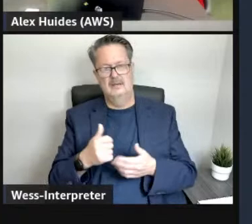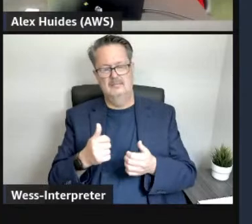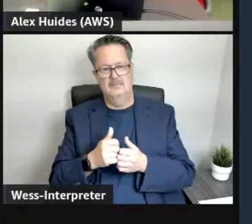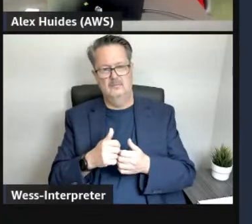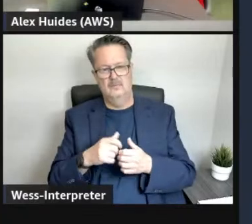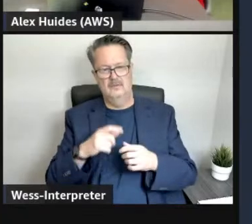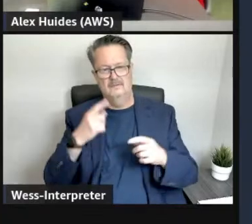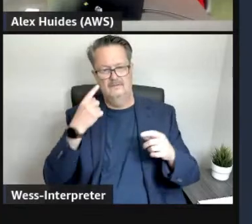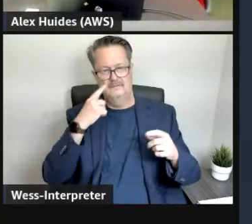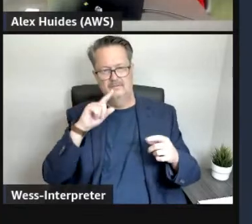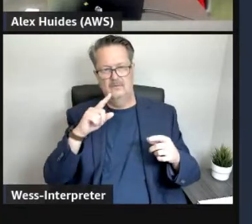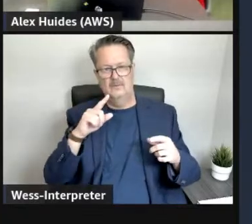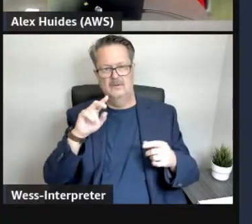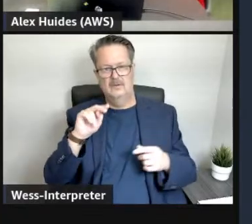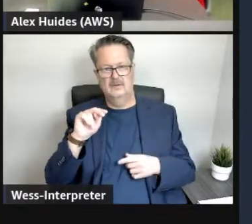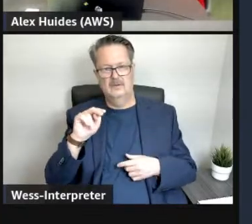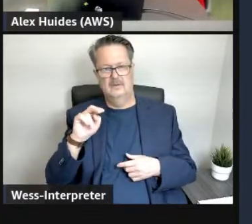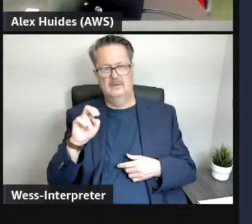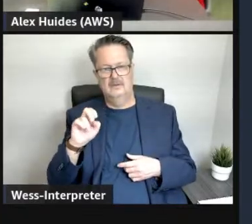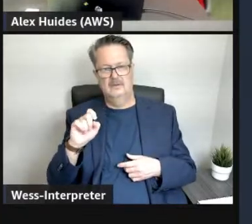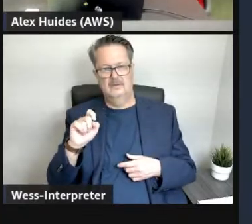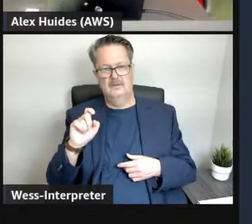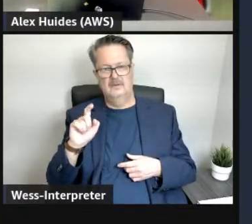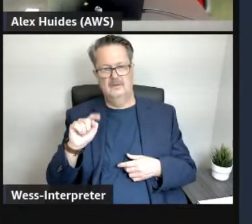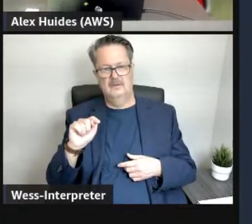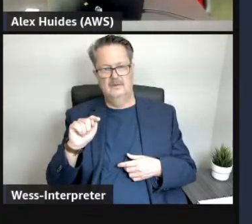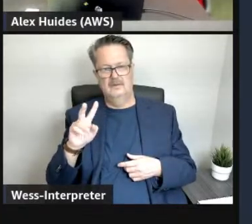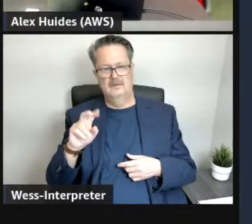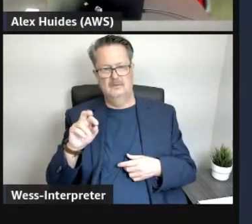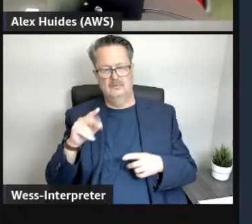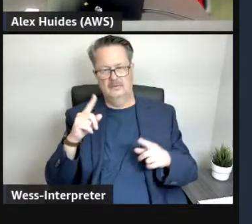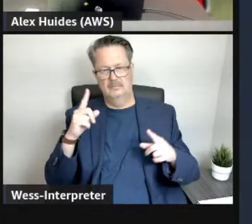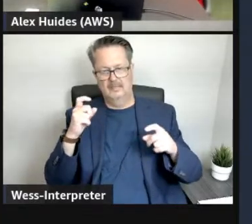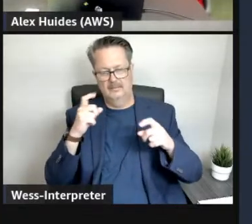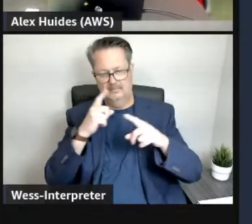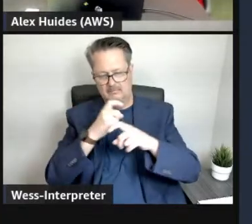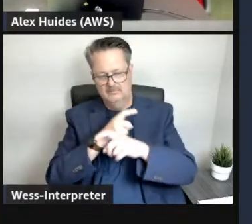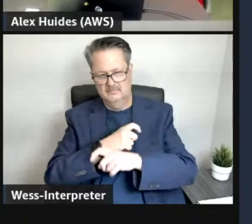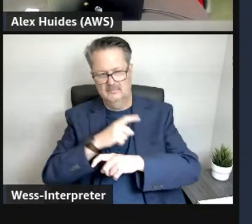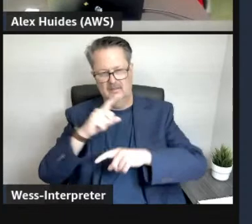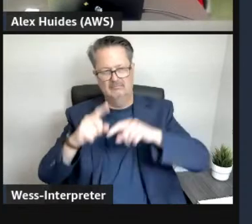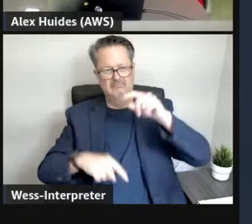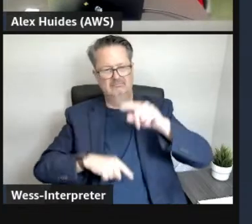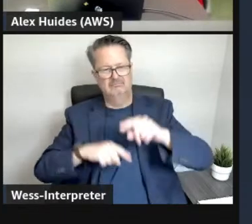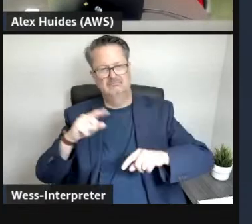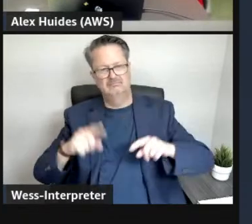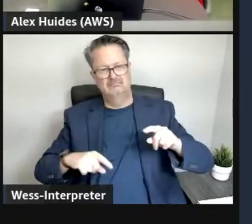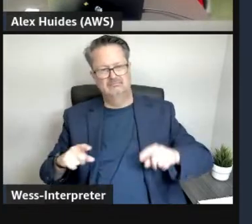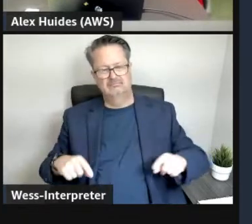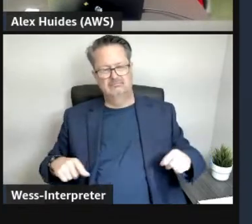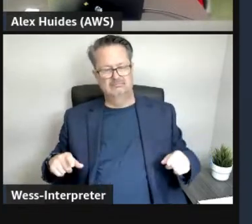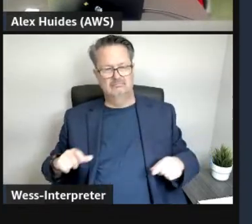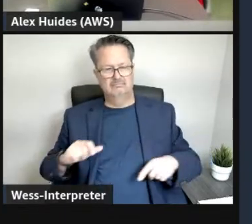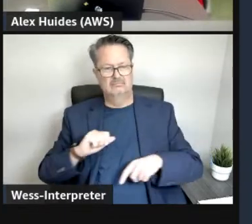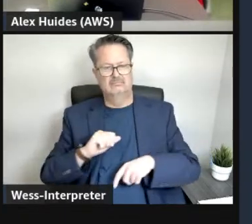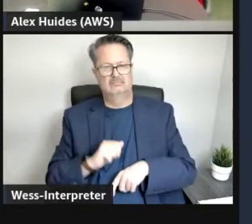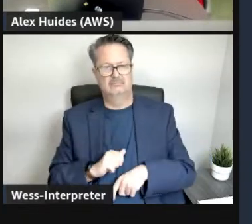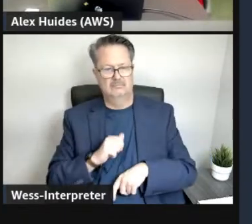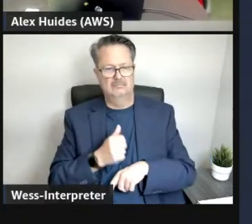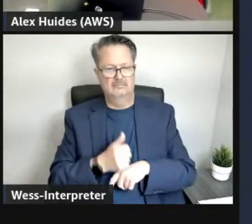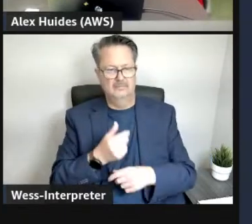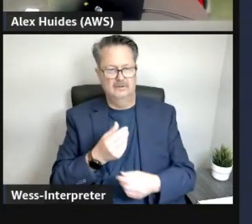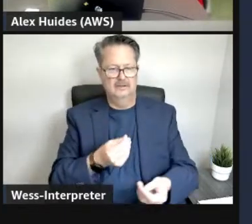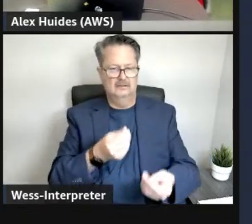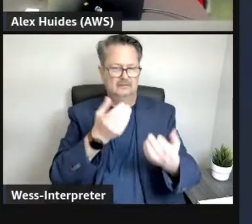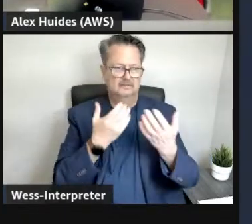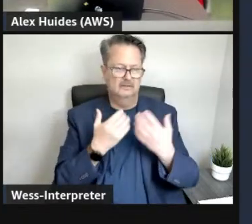complexity. For that, it is widely adopted, and there is a wide ecosystem of implementations. You can tell us in chat if